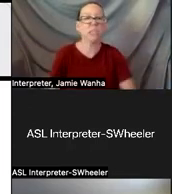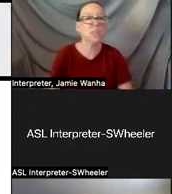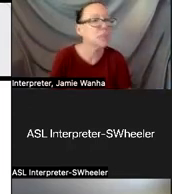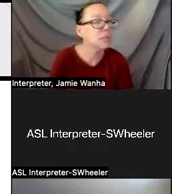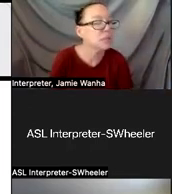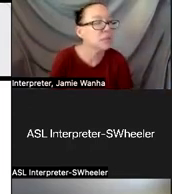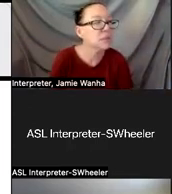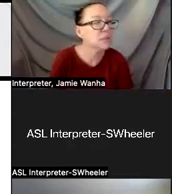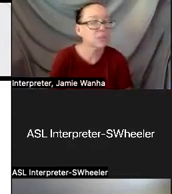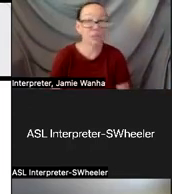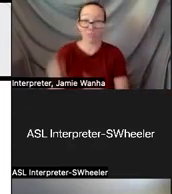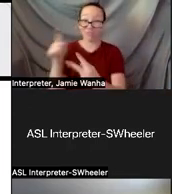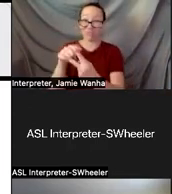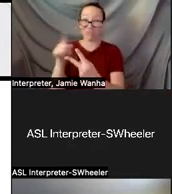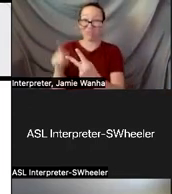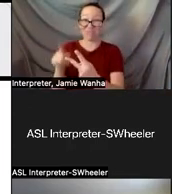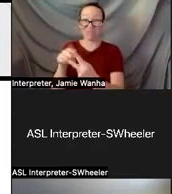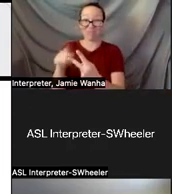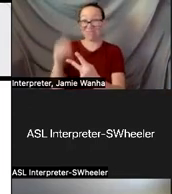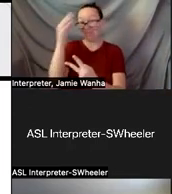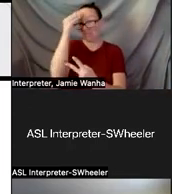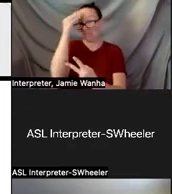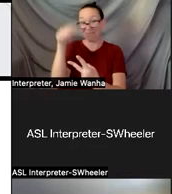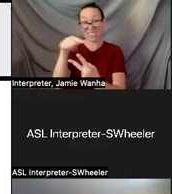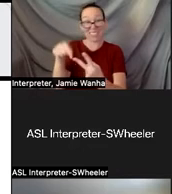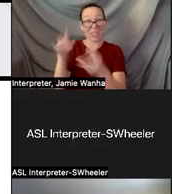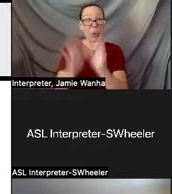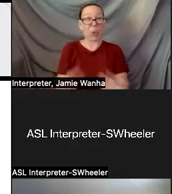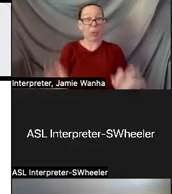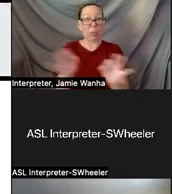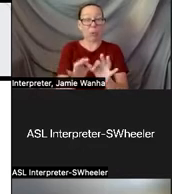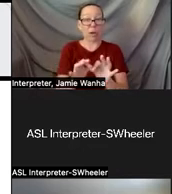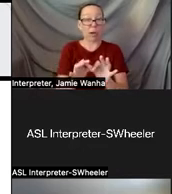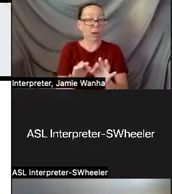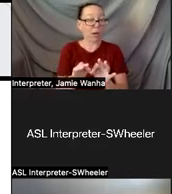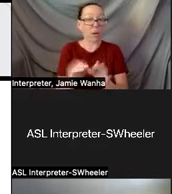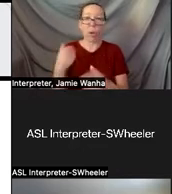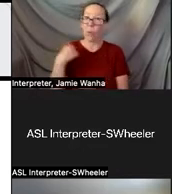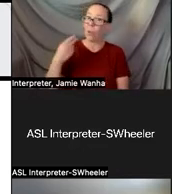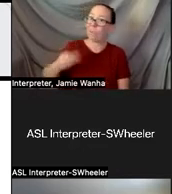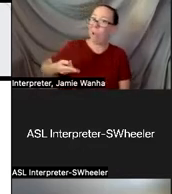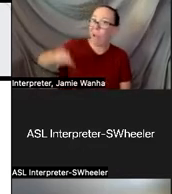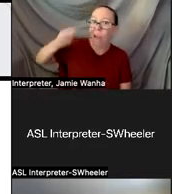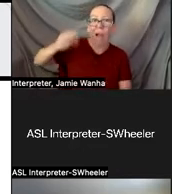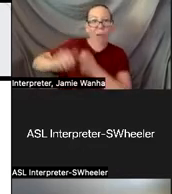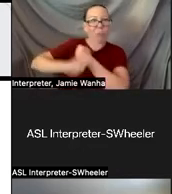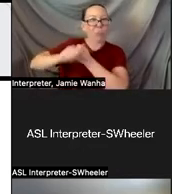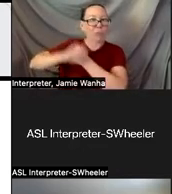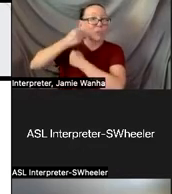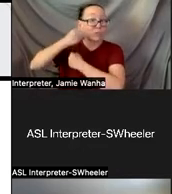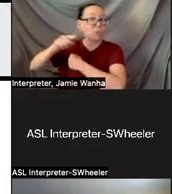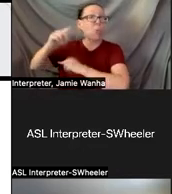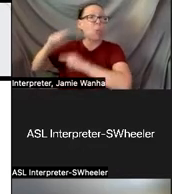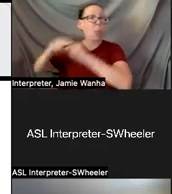two things are very important to understand why we have this high vulnerability in our buildings and